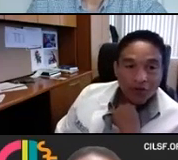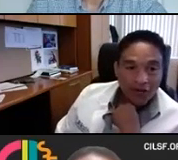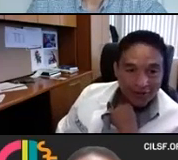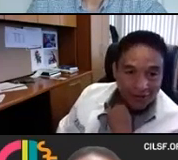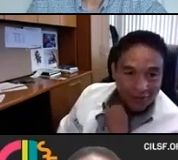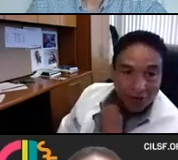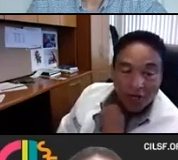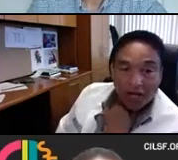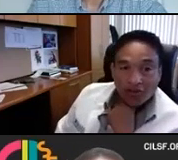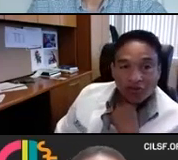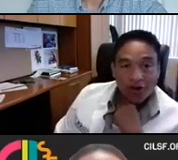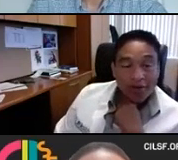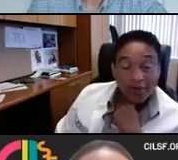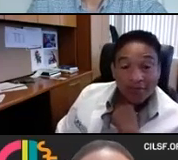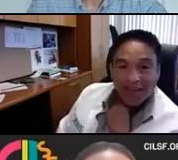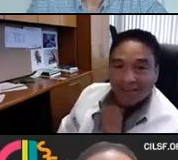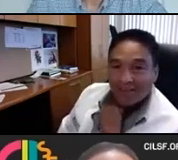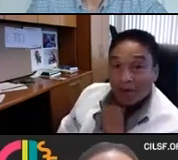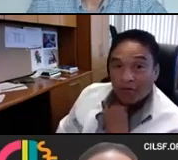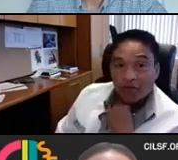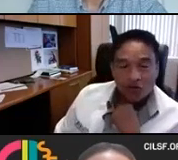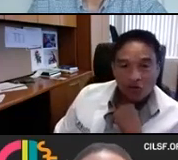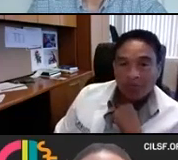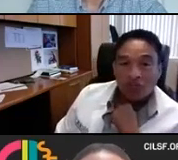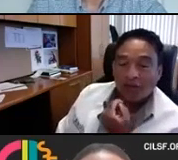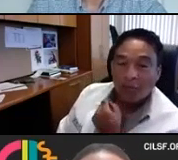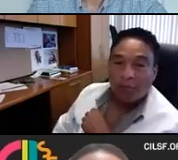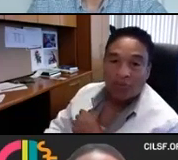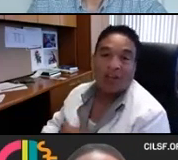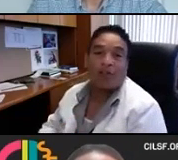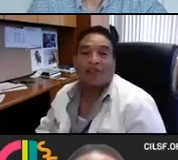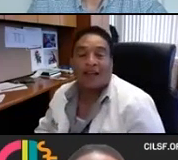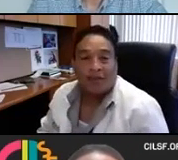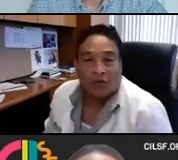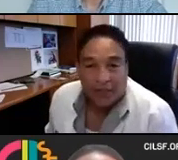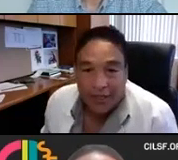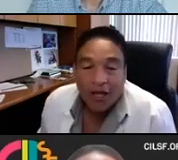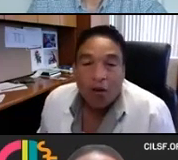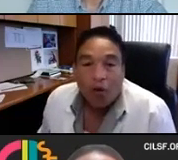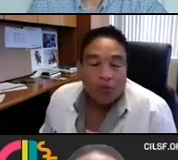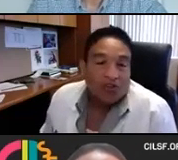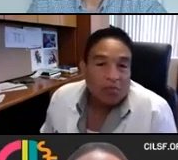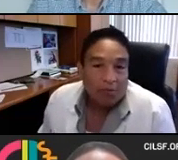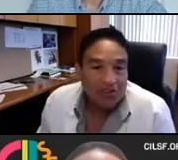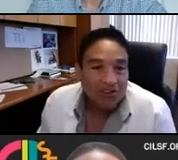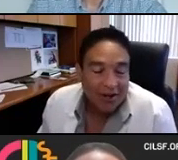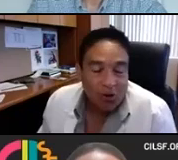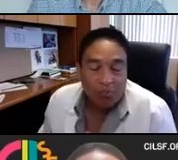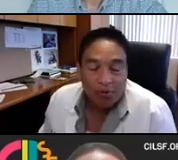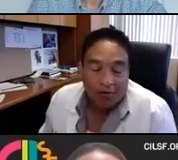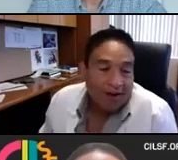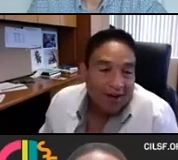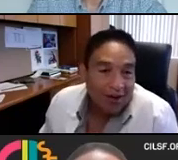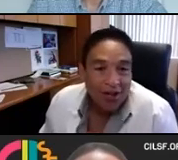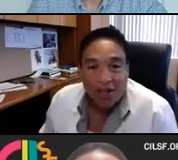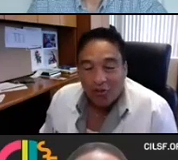even if you're not a doctor. She'll talk about, I'm a scientist, I'm a researcher, but she's never published anything scientifically. Most of what she publishes is in her own